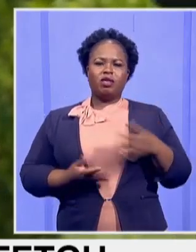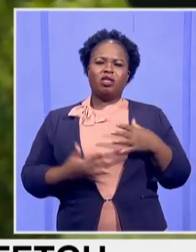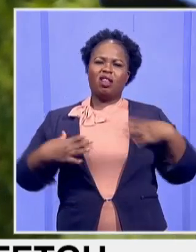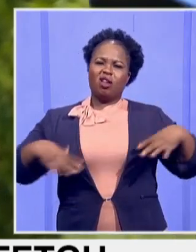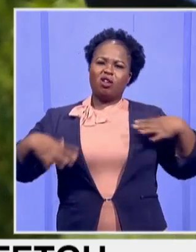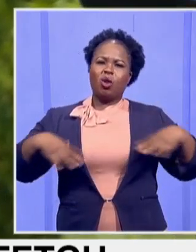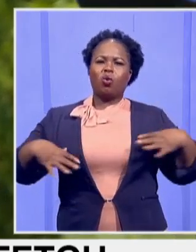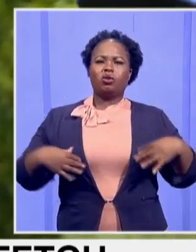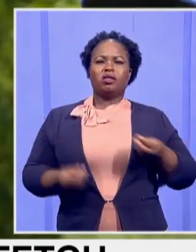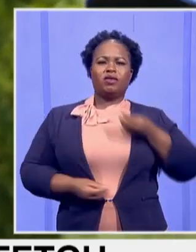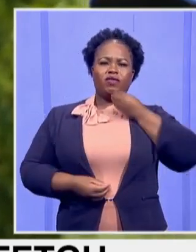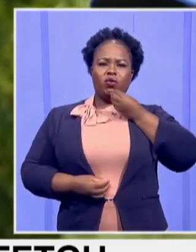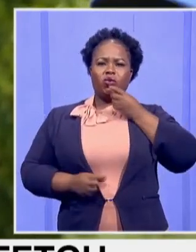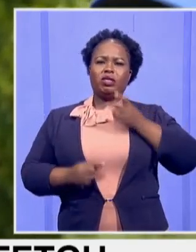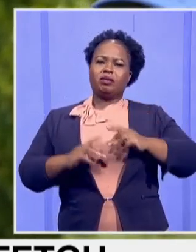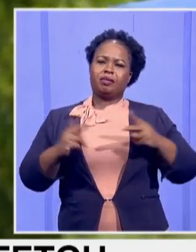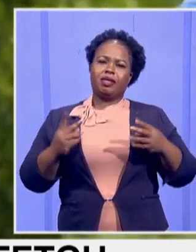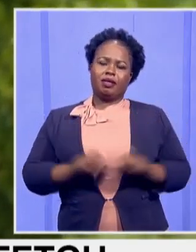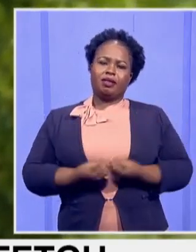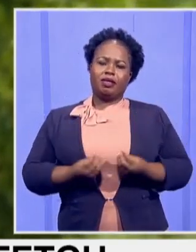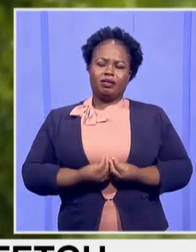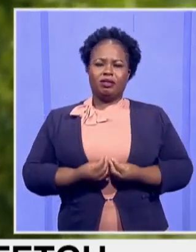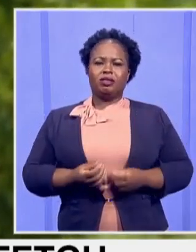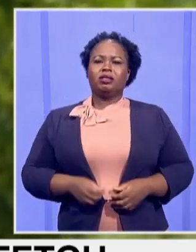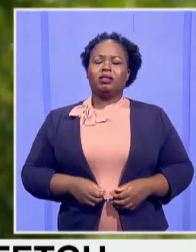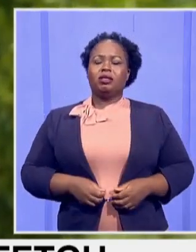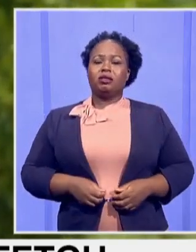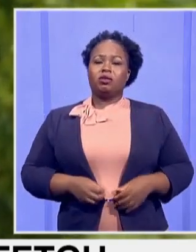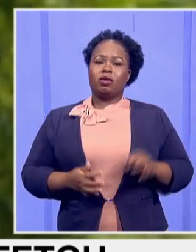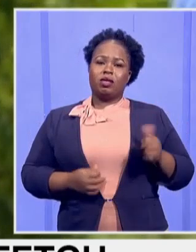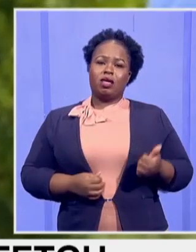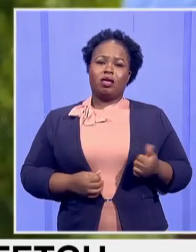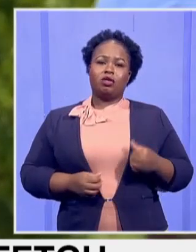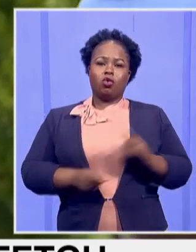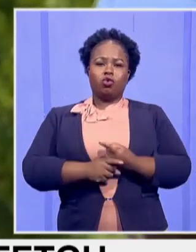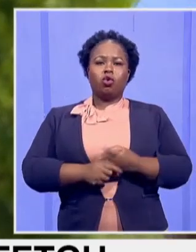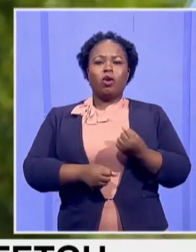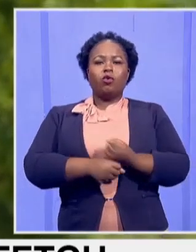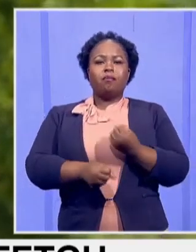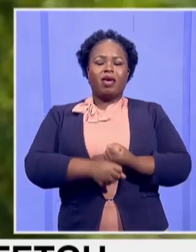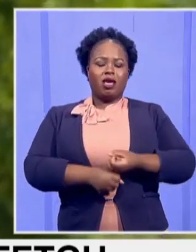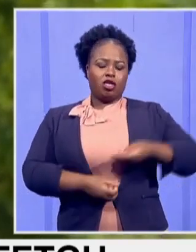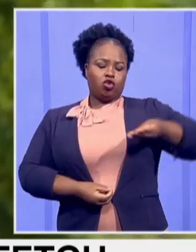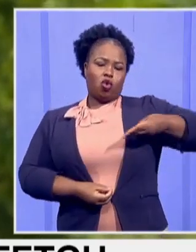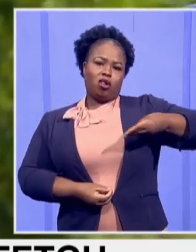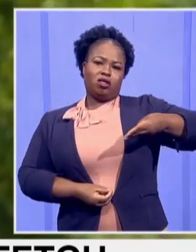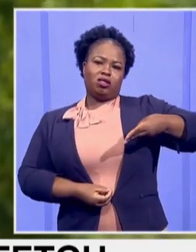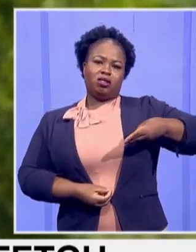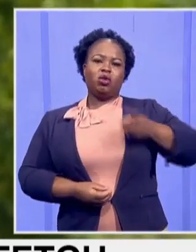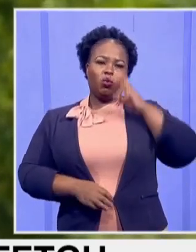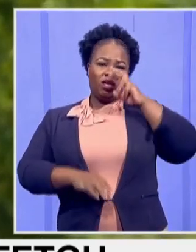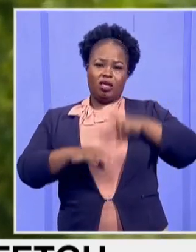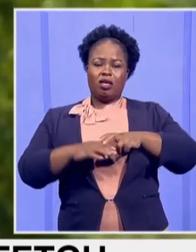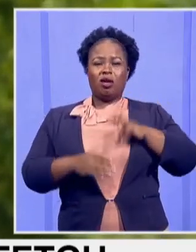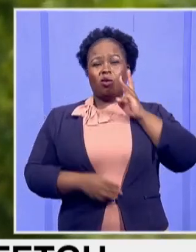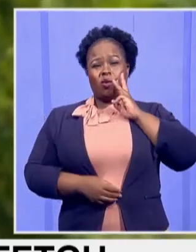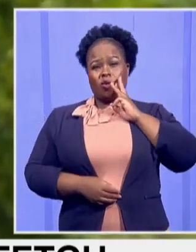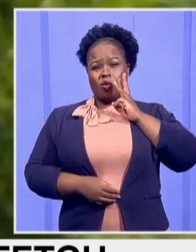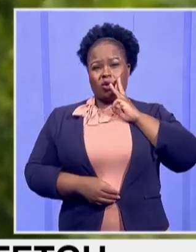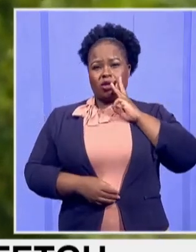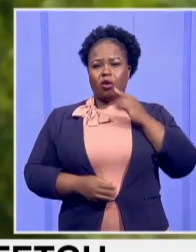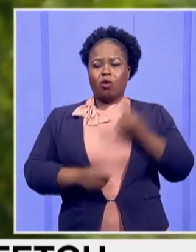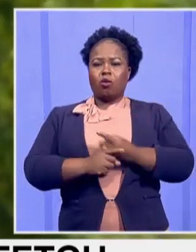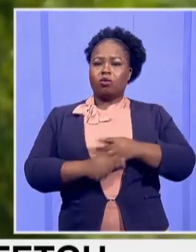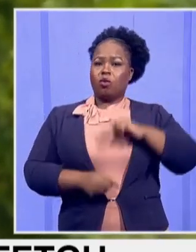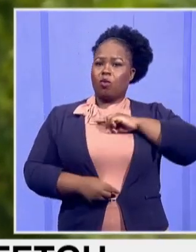skoon is, ons toerusting skoon is. En so kon Magereng nie vir ons gesuiwerde water gee nie. By my woning is